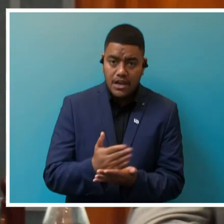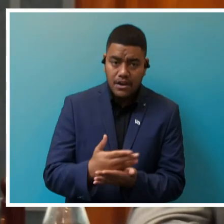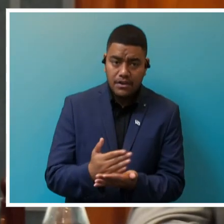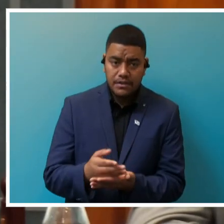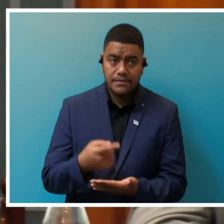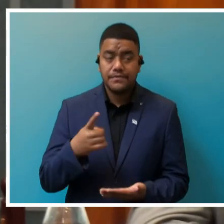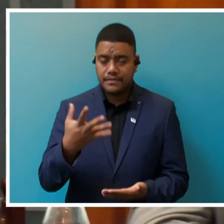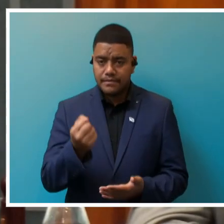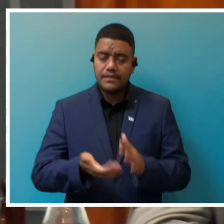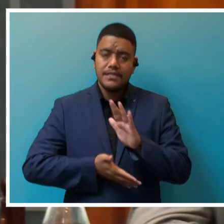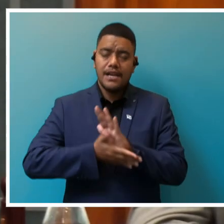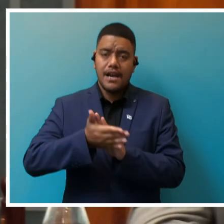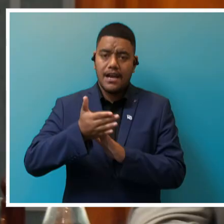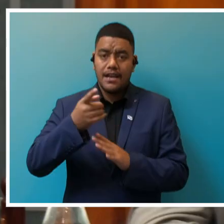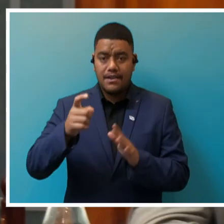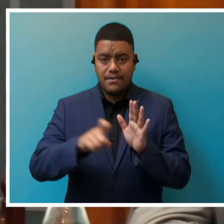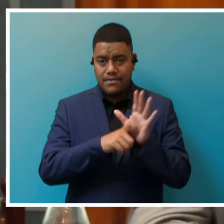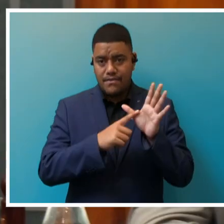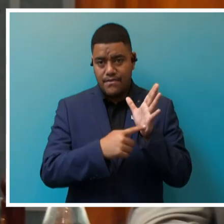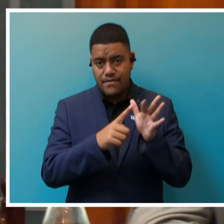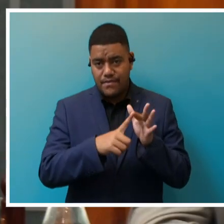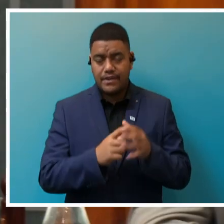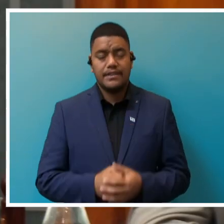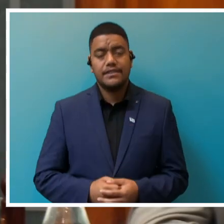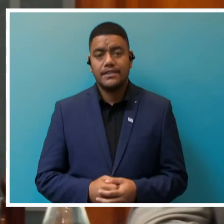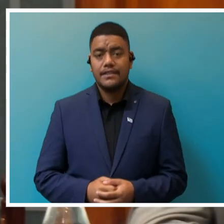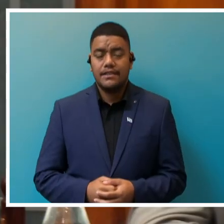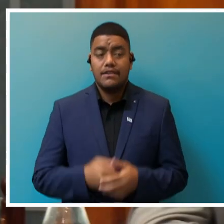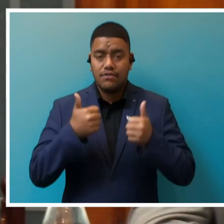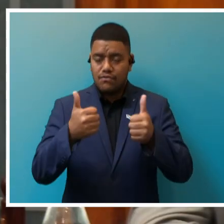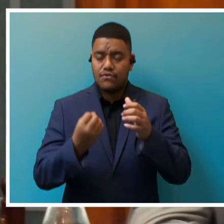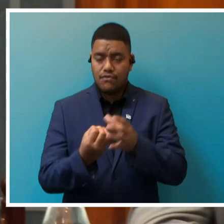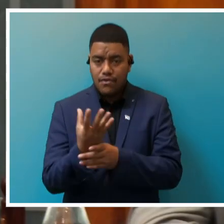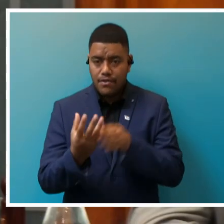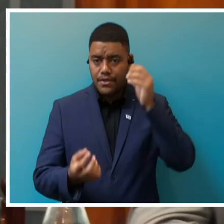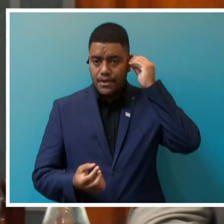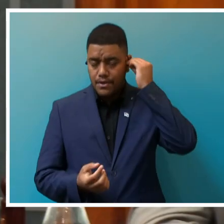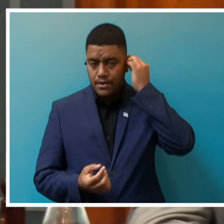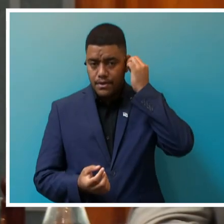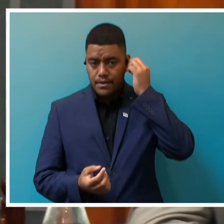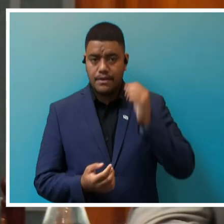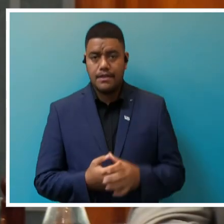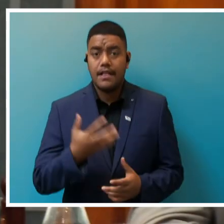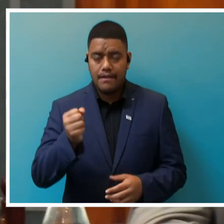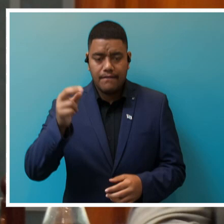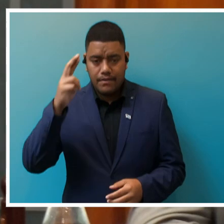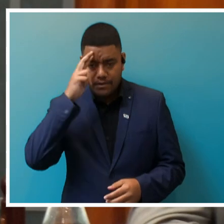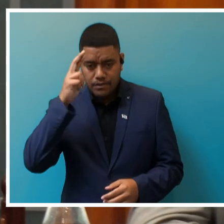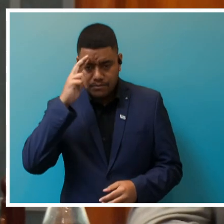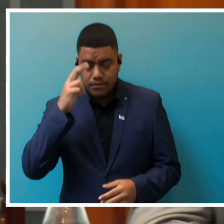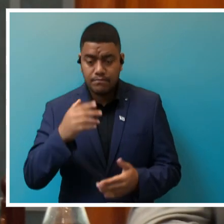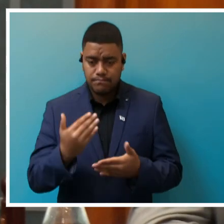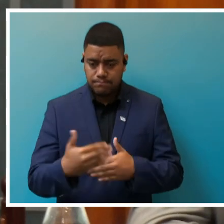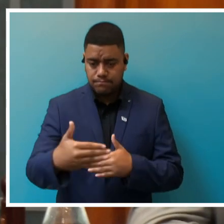had a higher reproductive rate. It exhibits good growth and had reasonable tolerance to